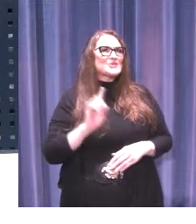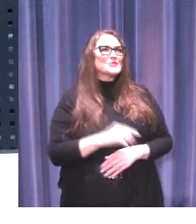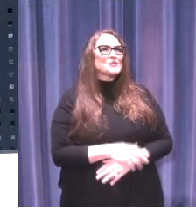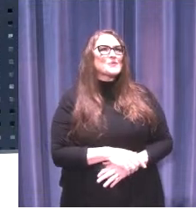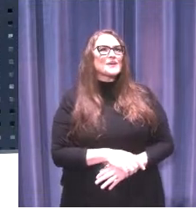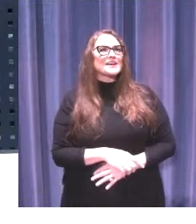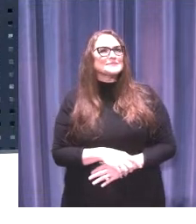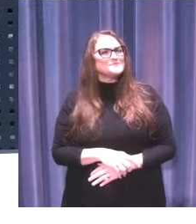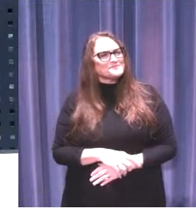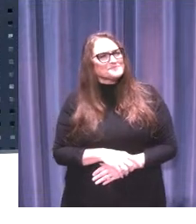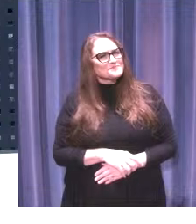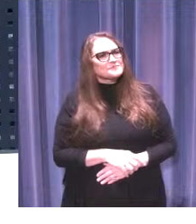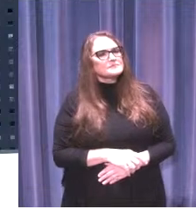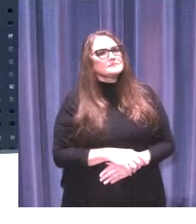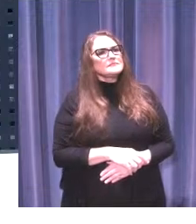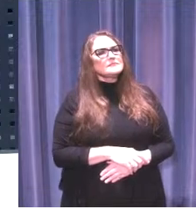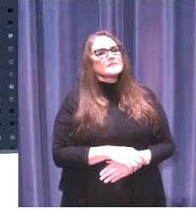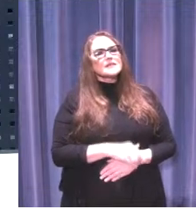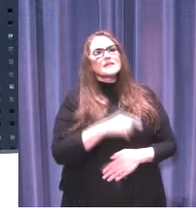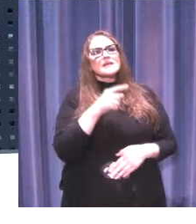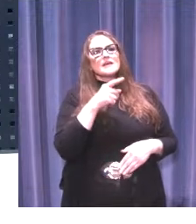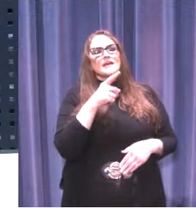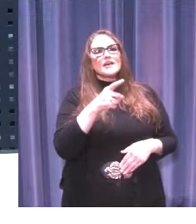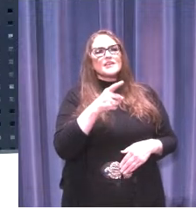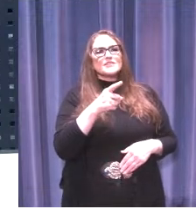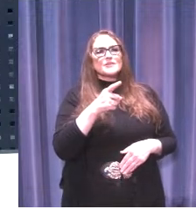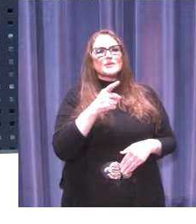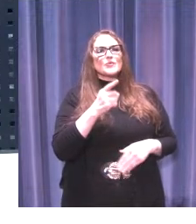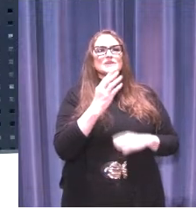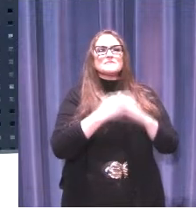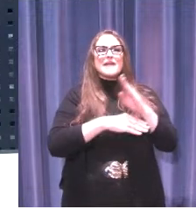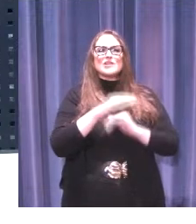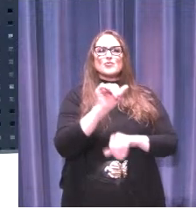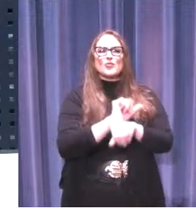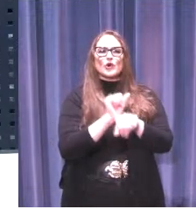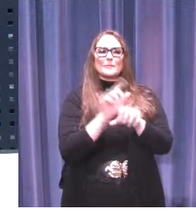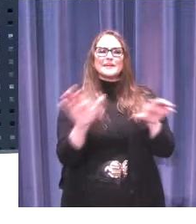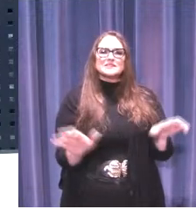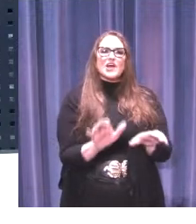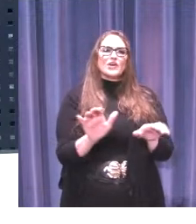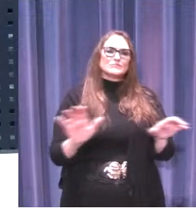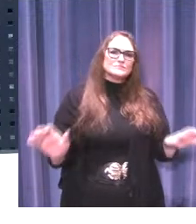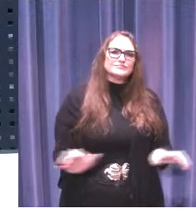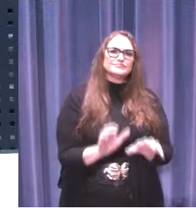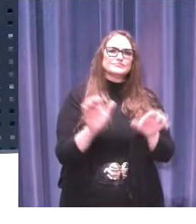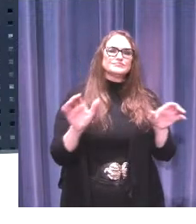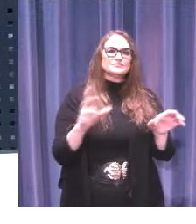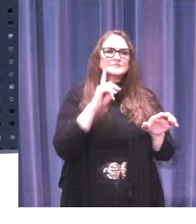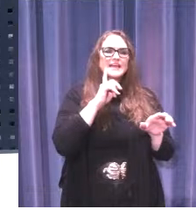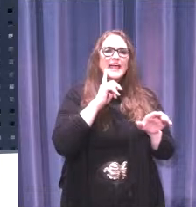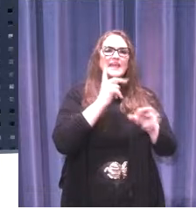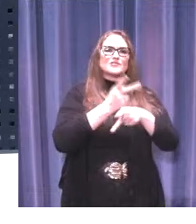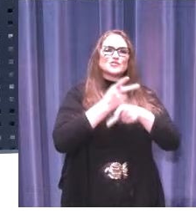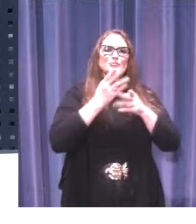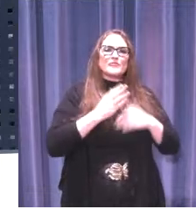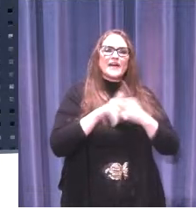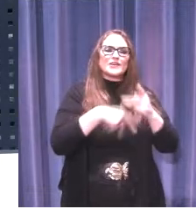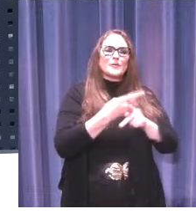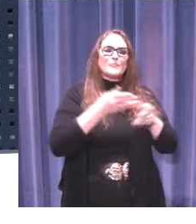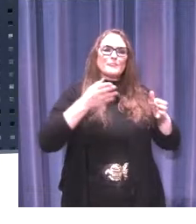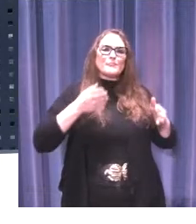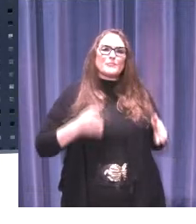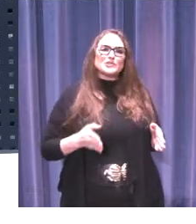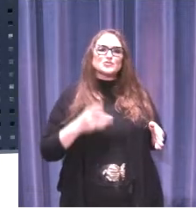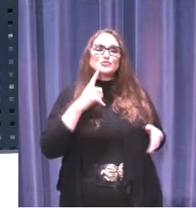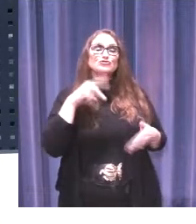there was manual work being done, and a supervisor type person was